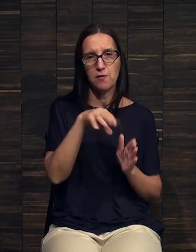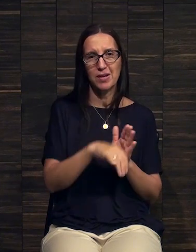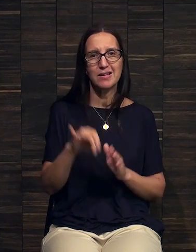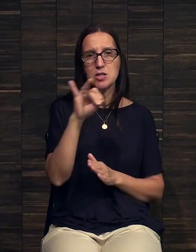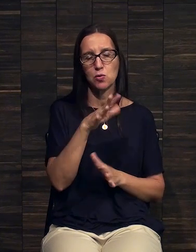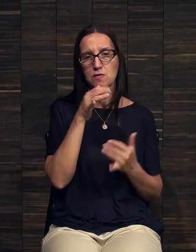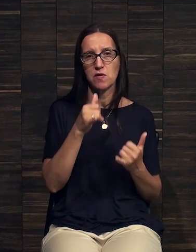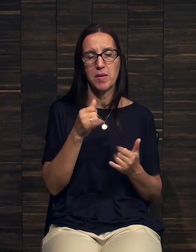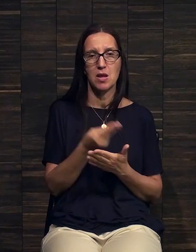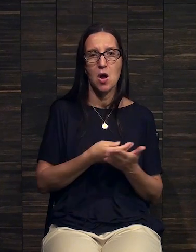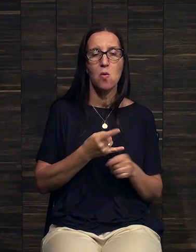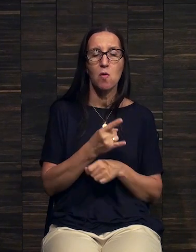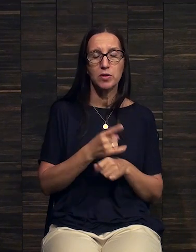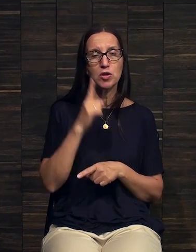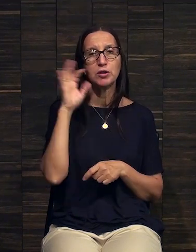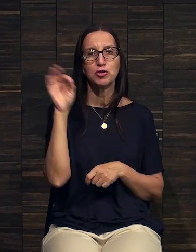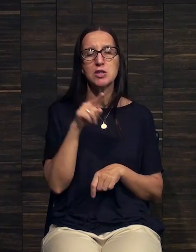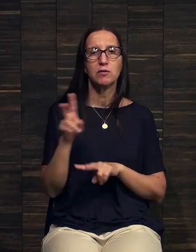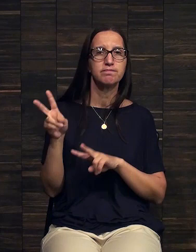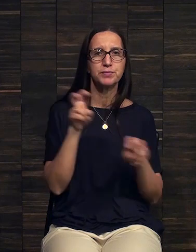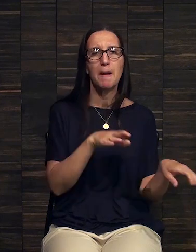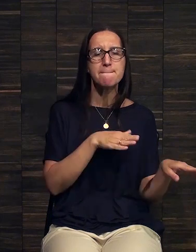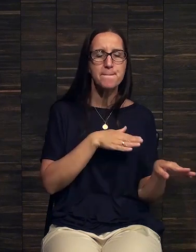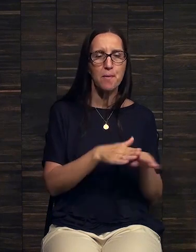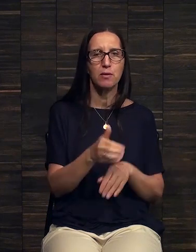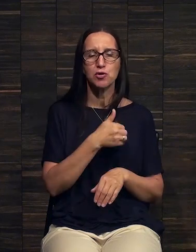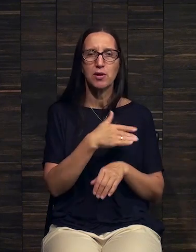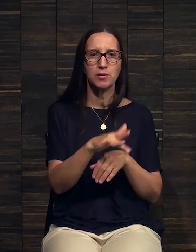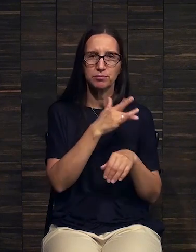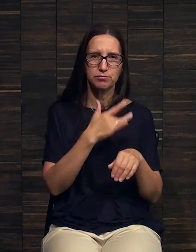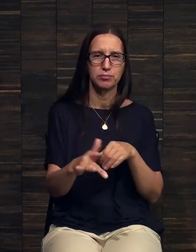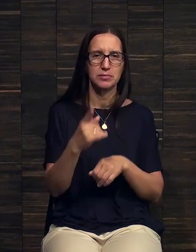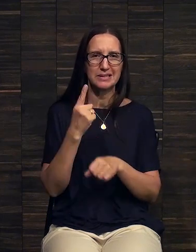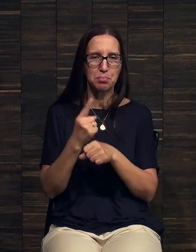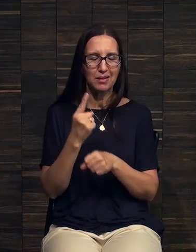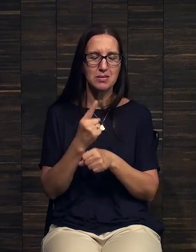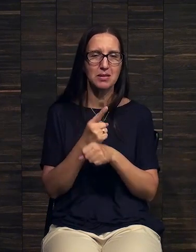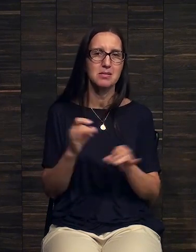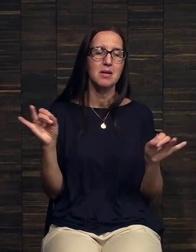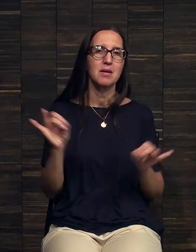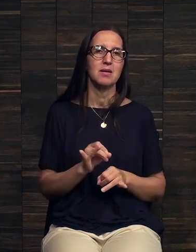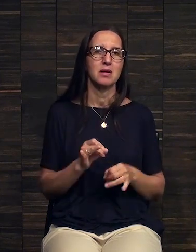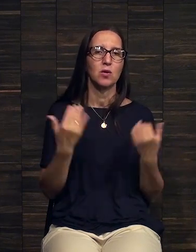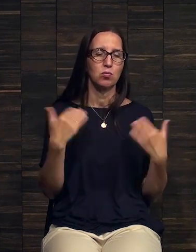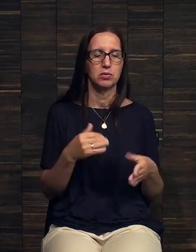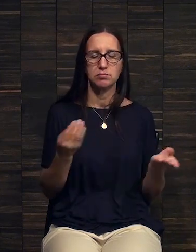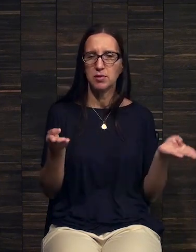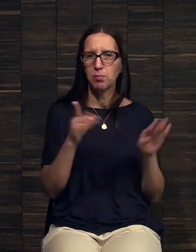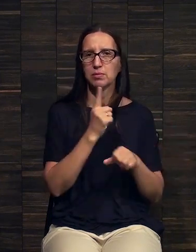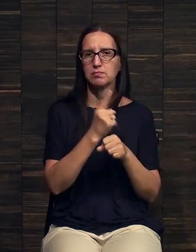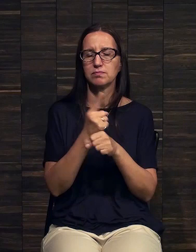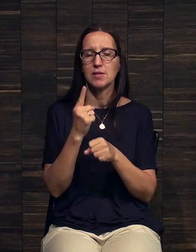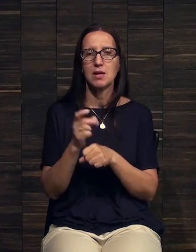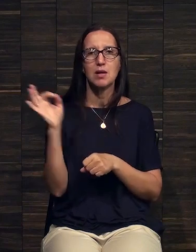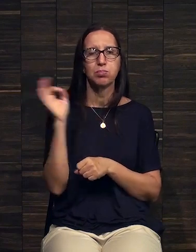the contemporary comics history, because sometimes he is perceived as someone he wants